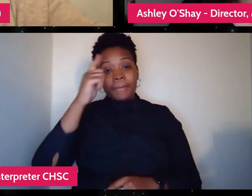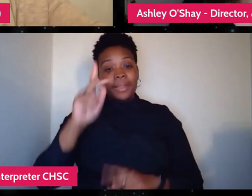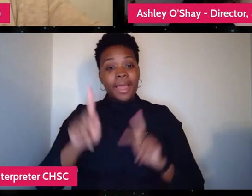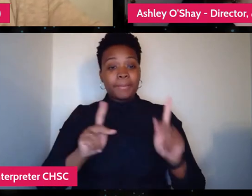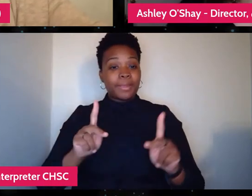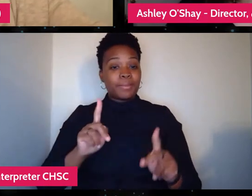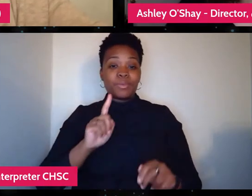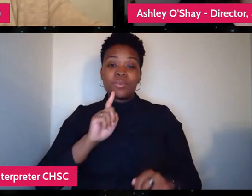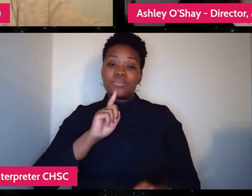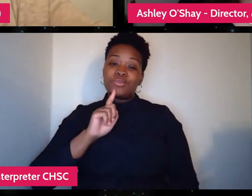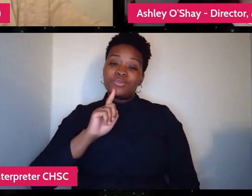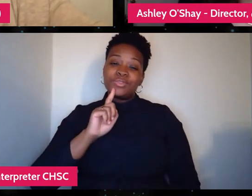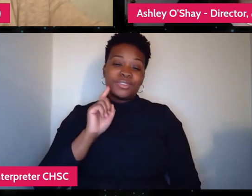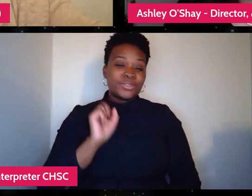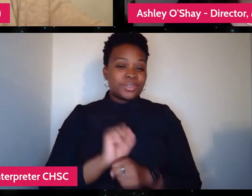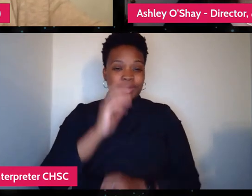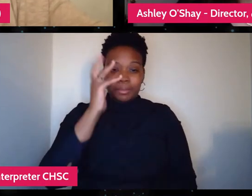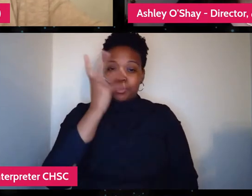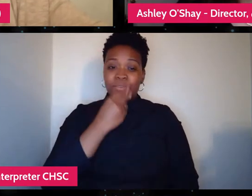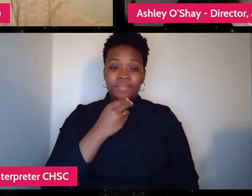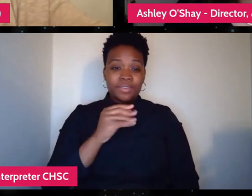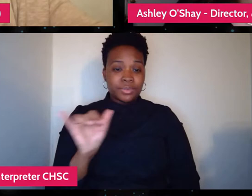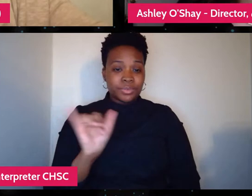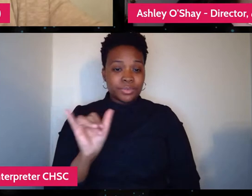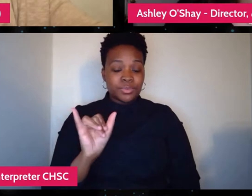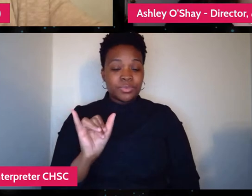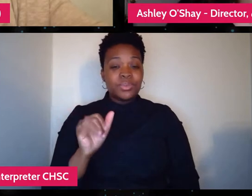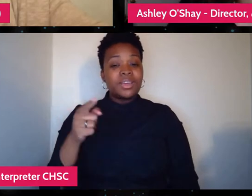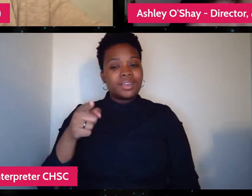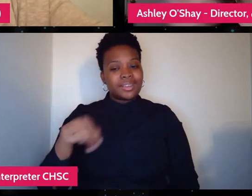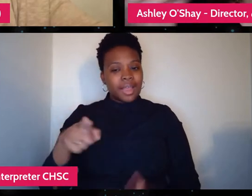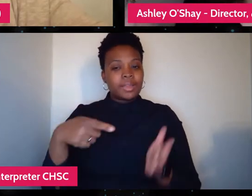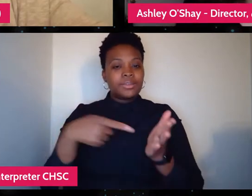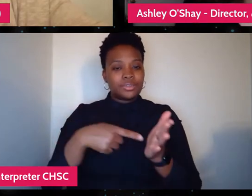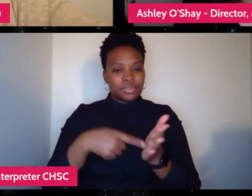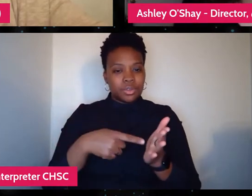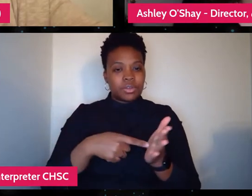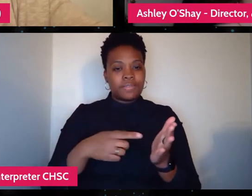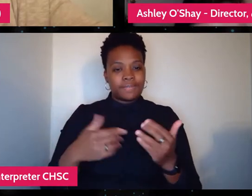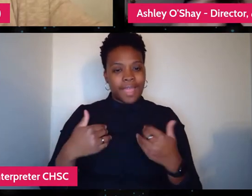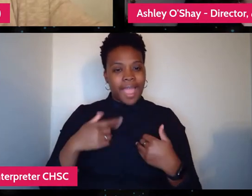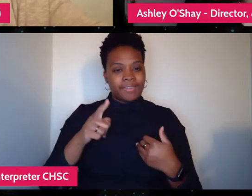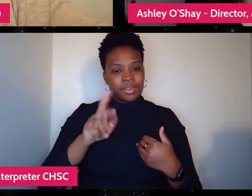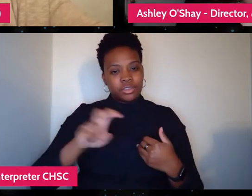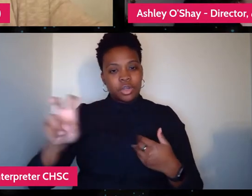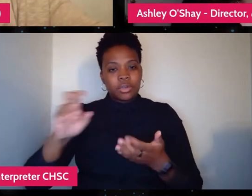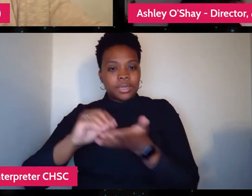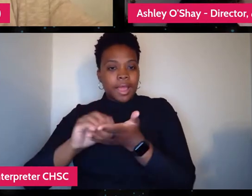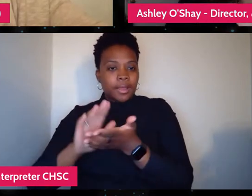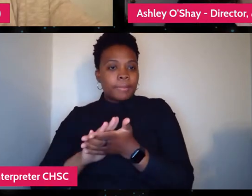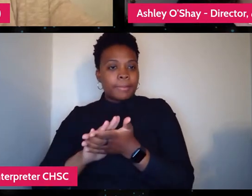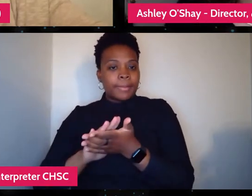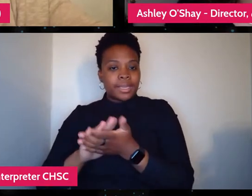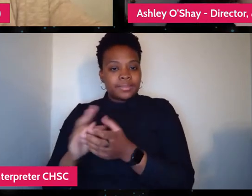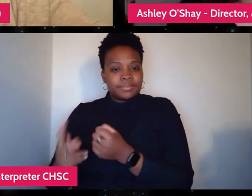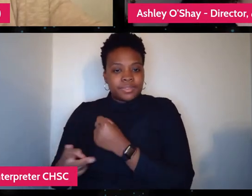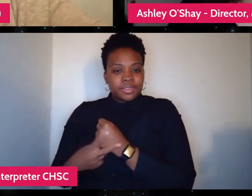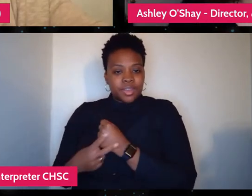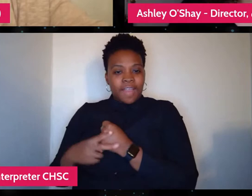too, and deserve to be, to have their journeys documented and archived for the